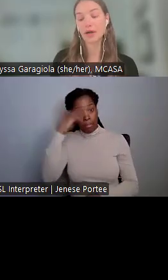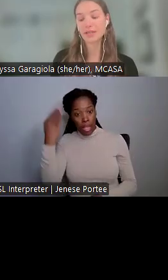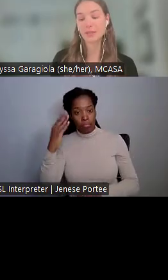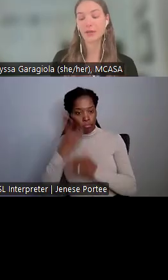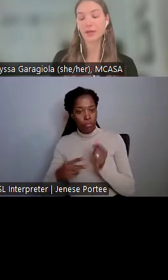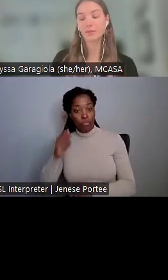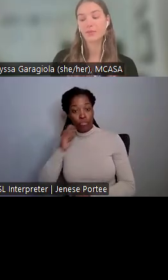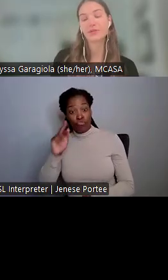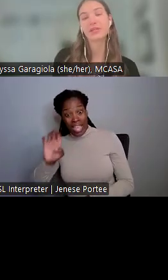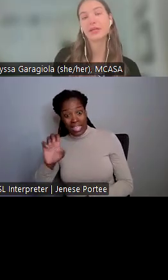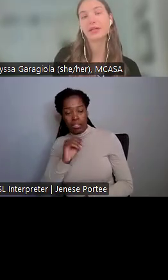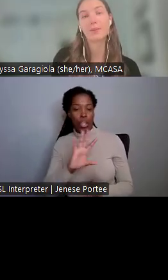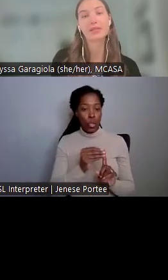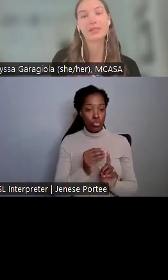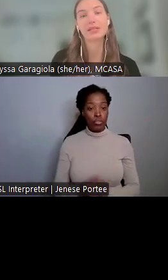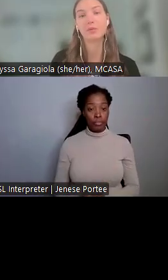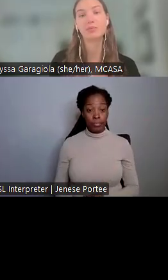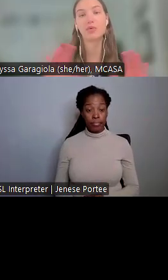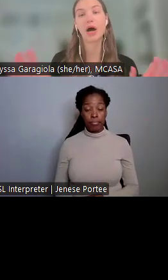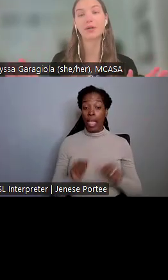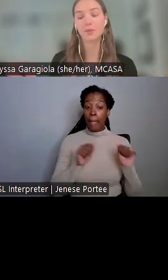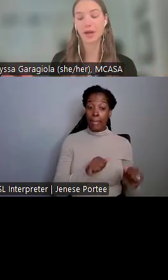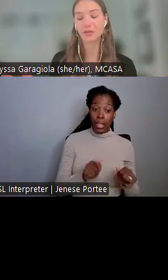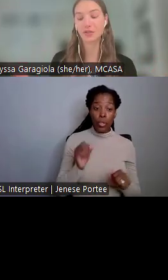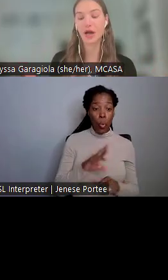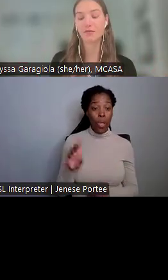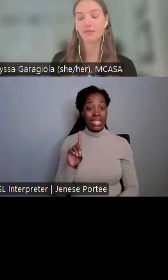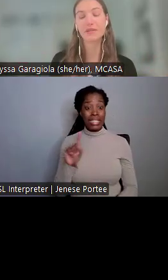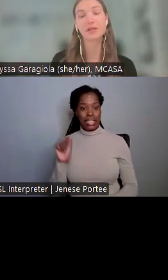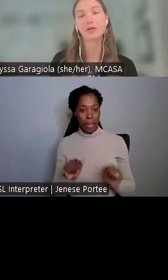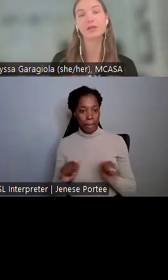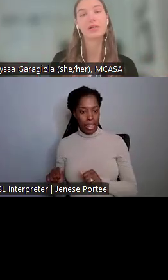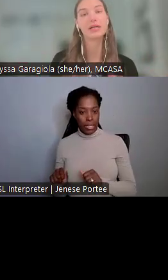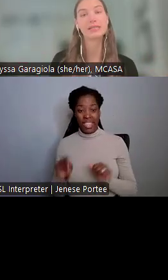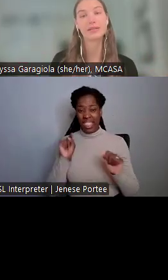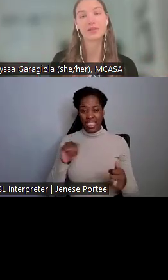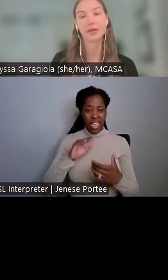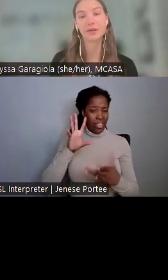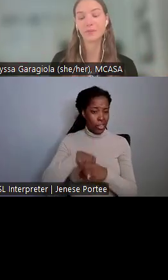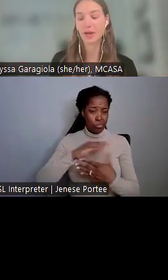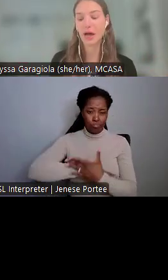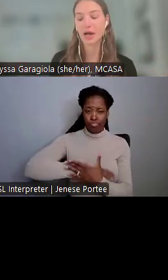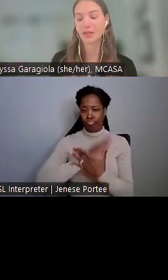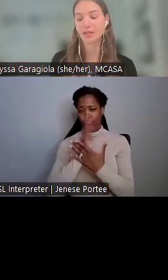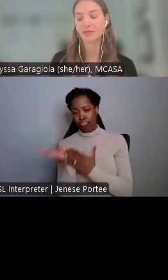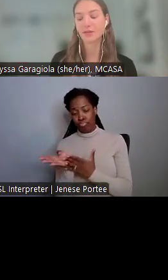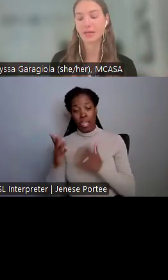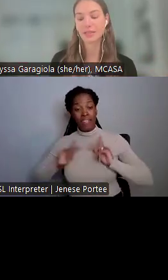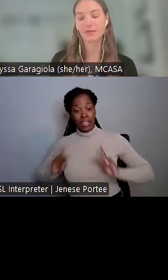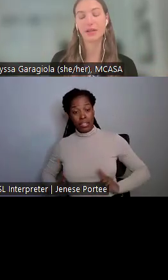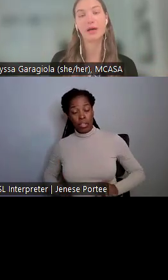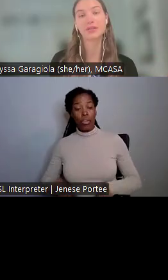Ability or disability. So this encompasses a broad range of physical, sensory,